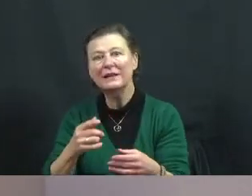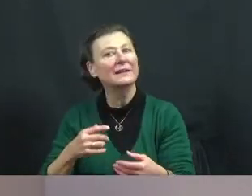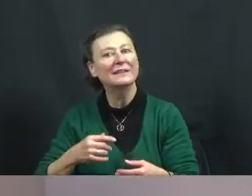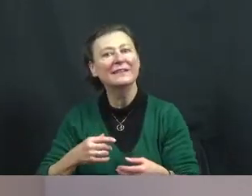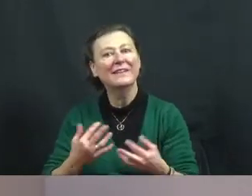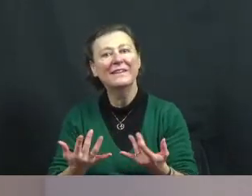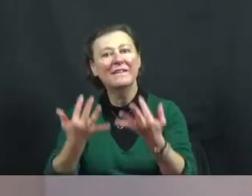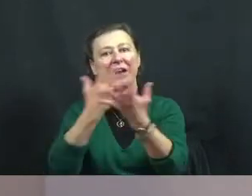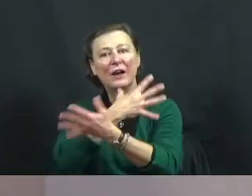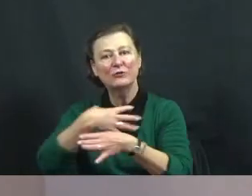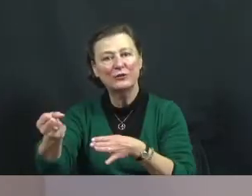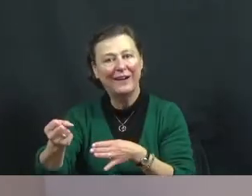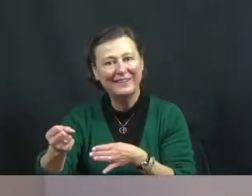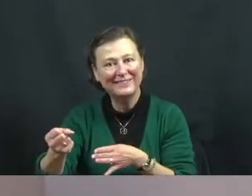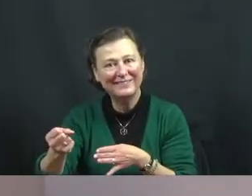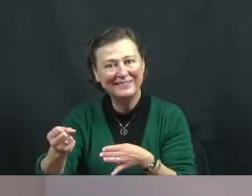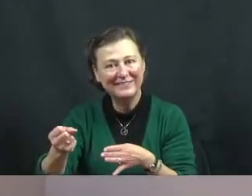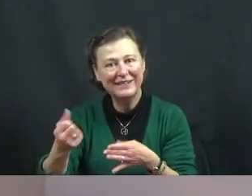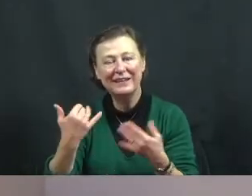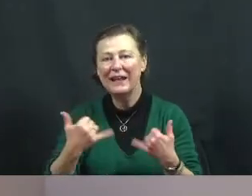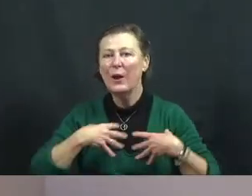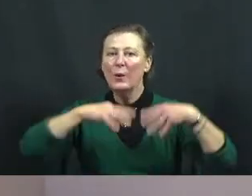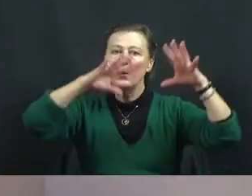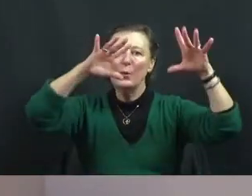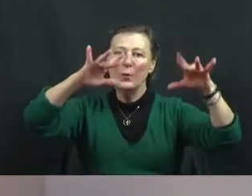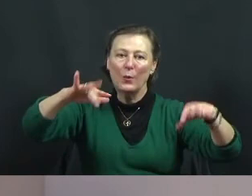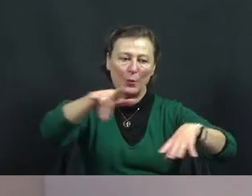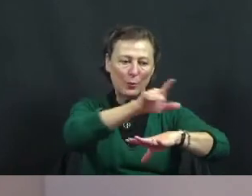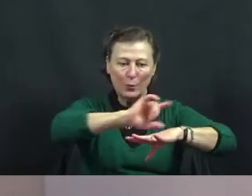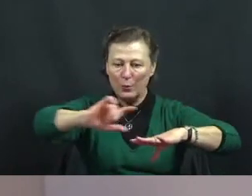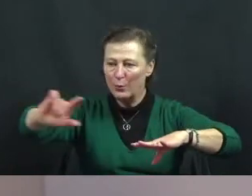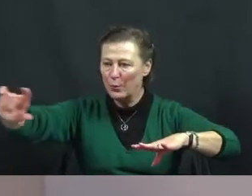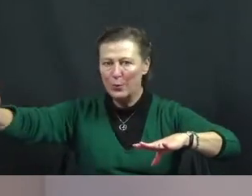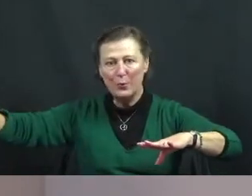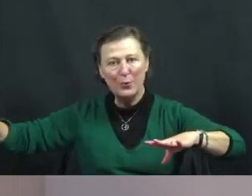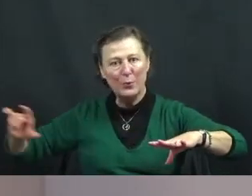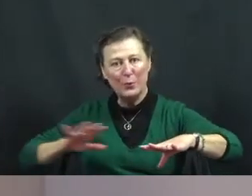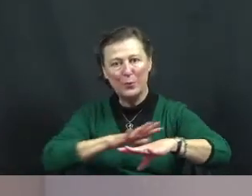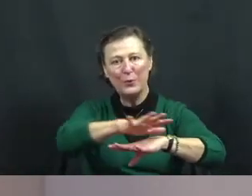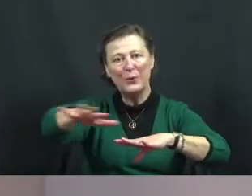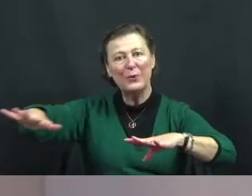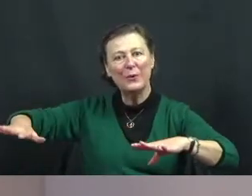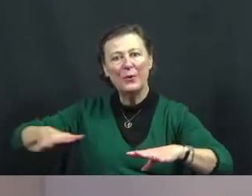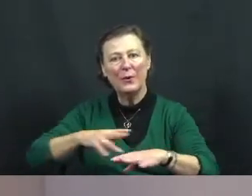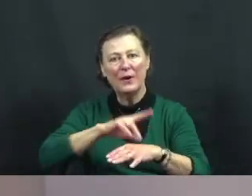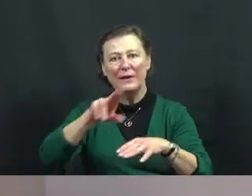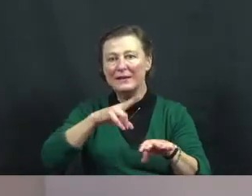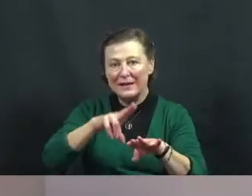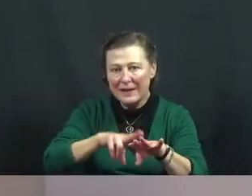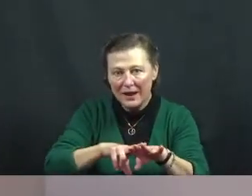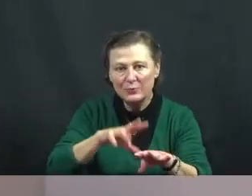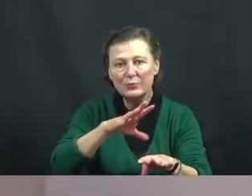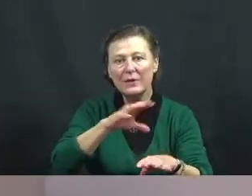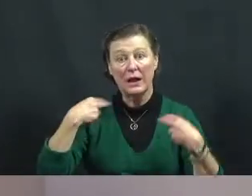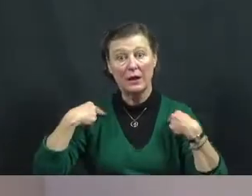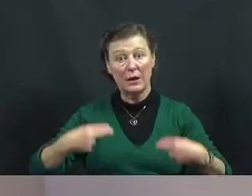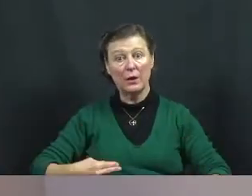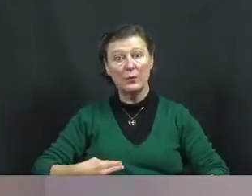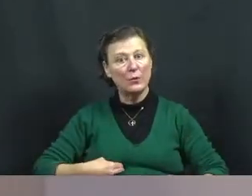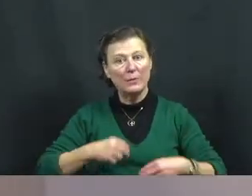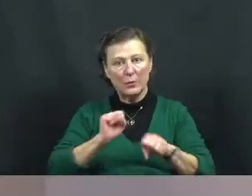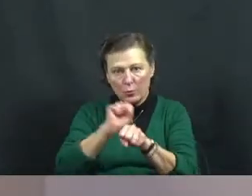the ground up there, and natural and human forces are at work, restoring these devastated